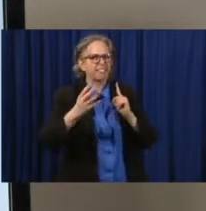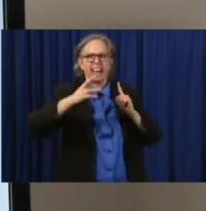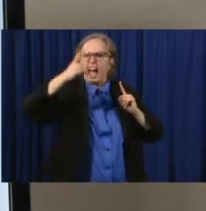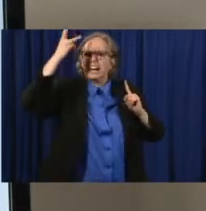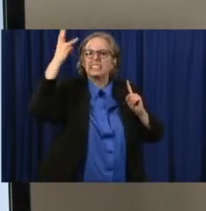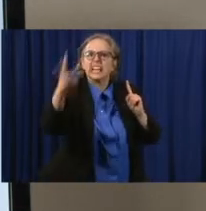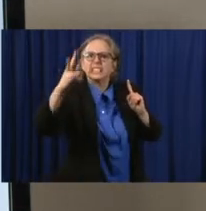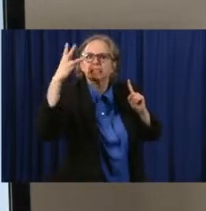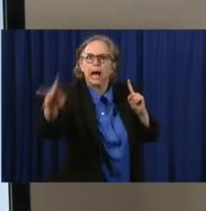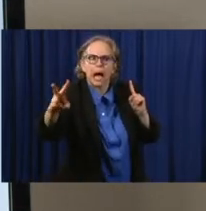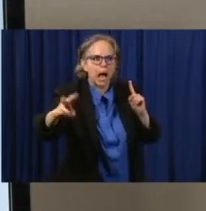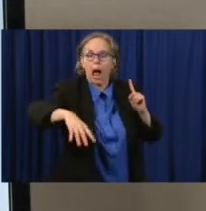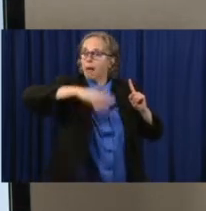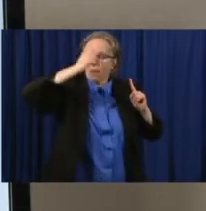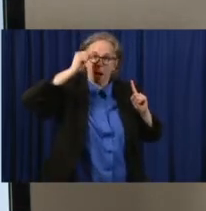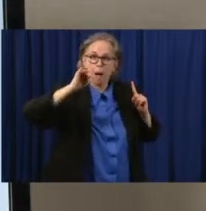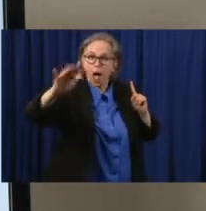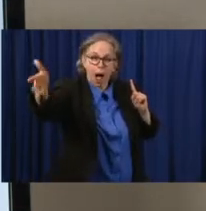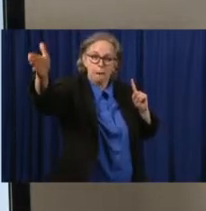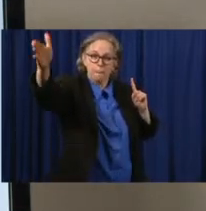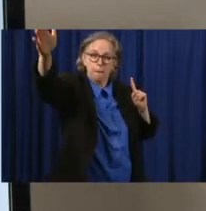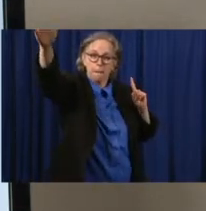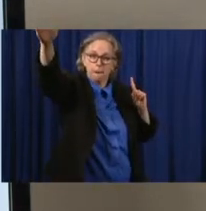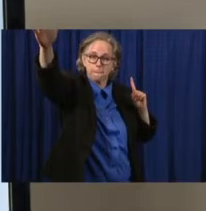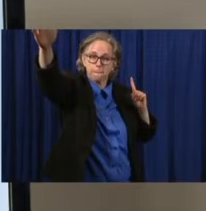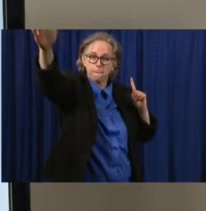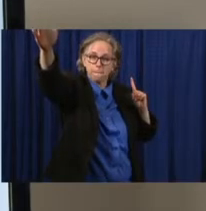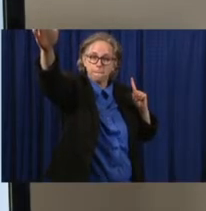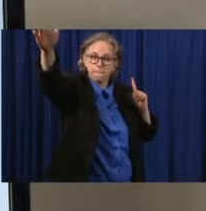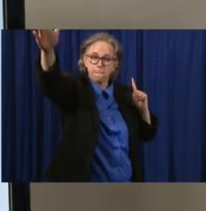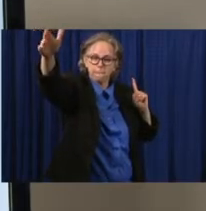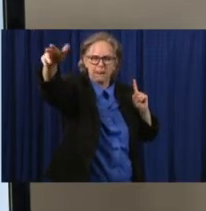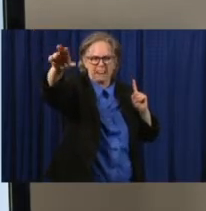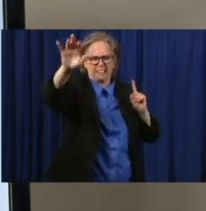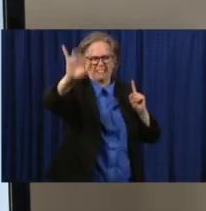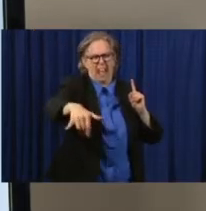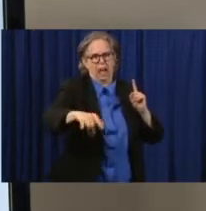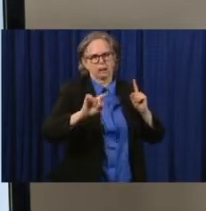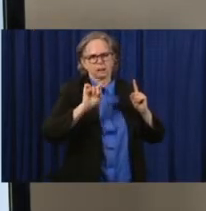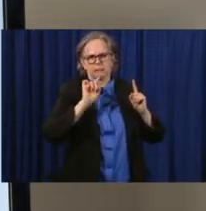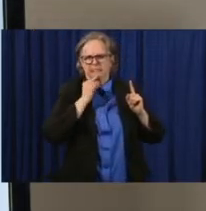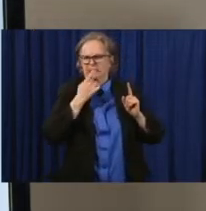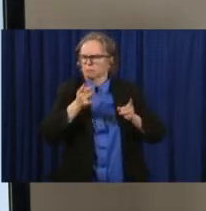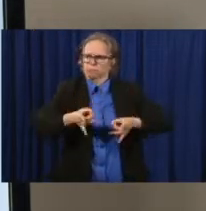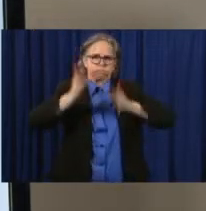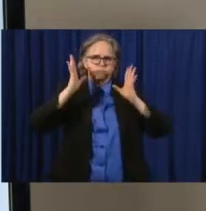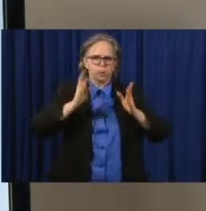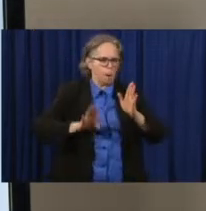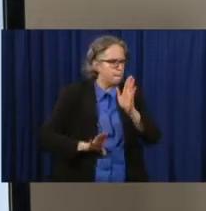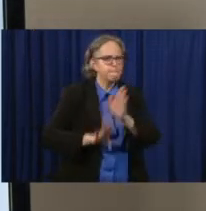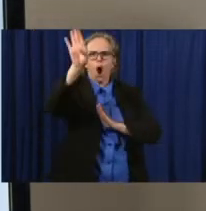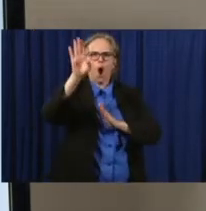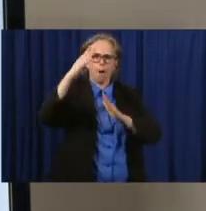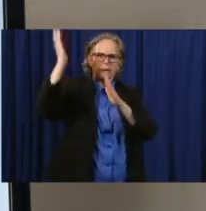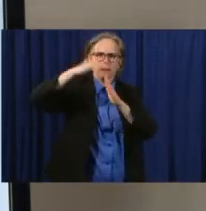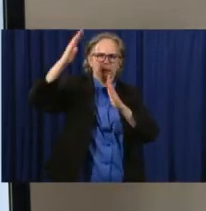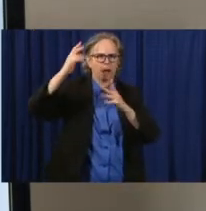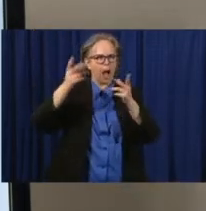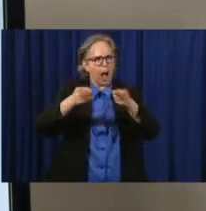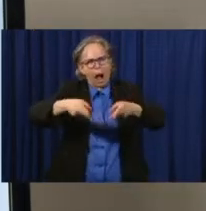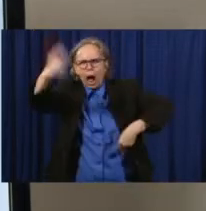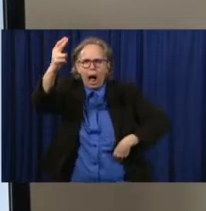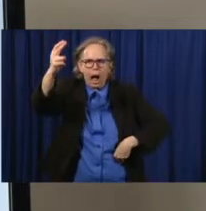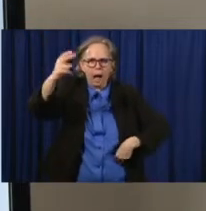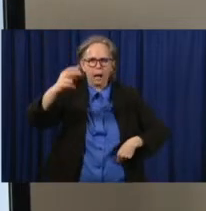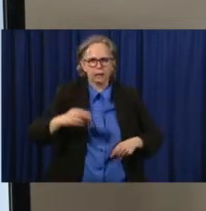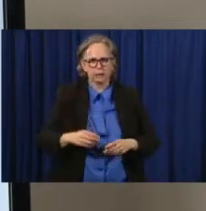on logarithmically. And that's, that will give us our next peak and our next surge. And so while we all, and I think the governor